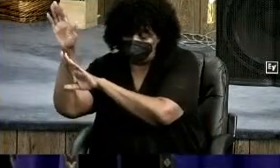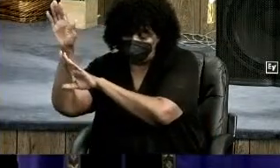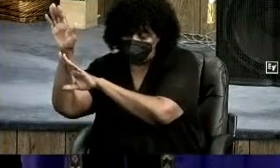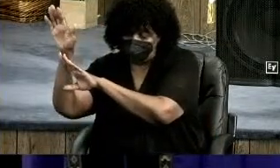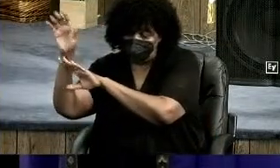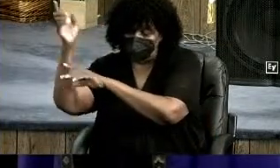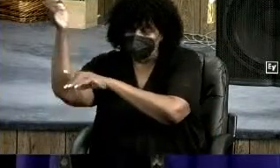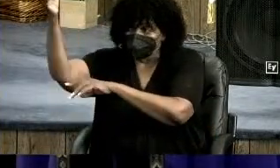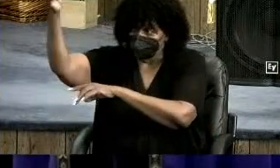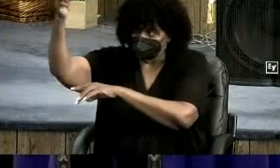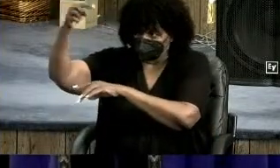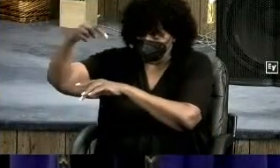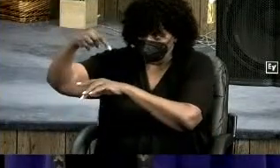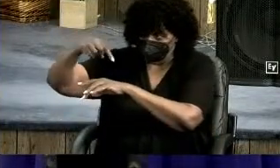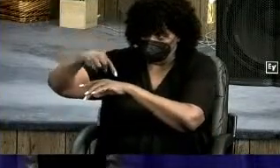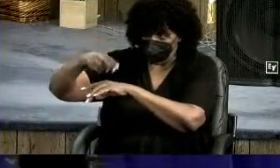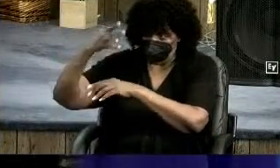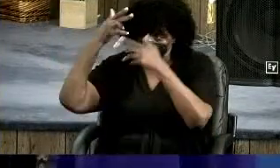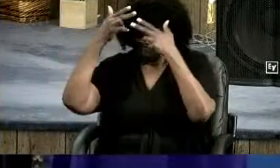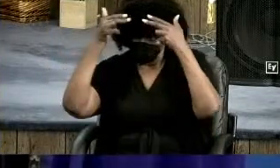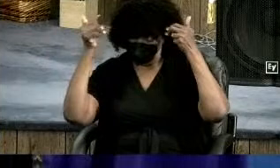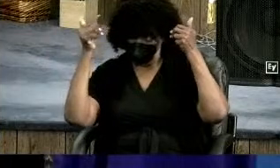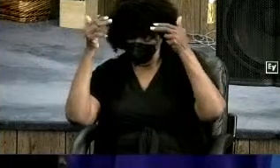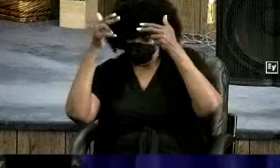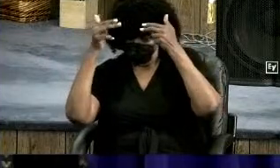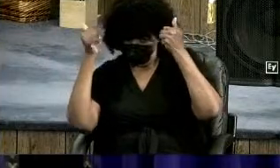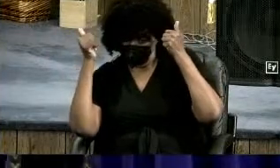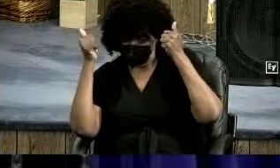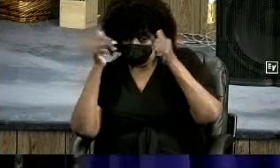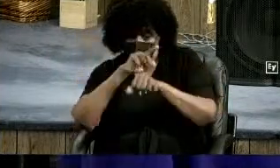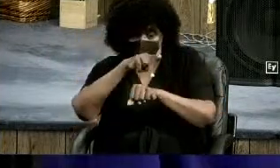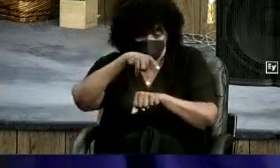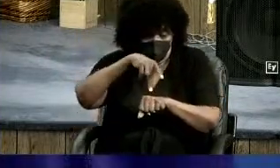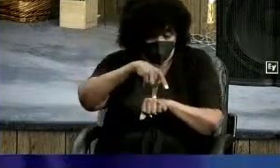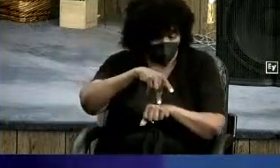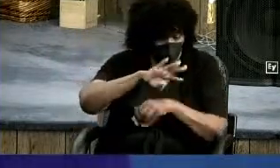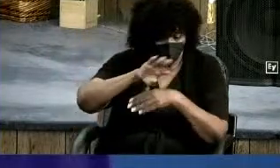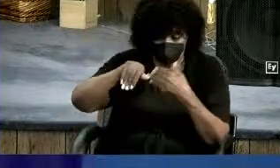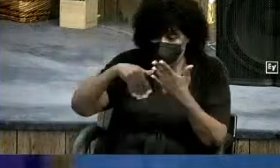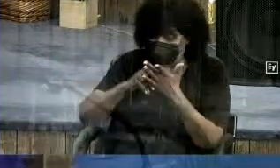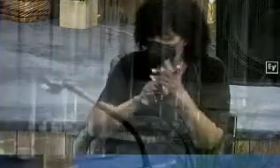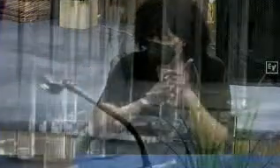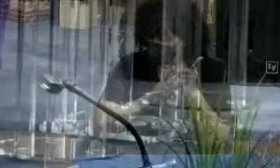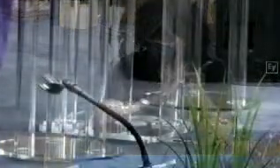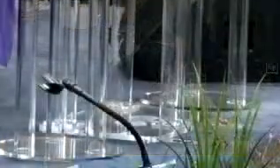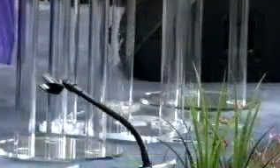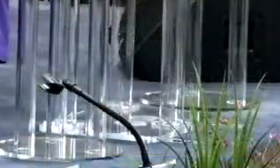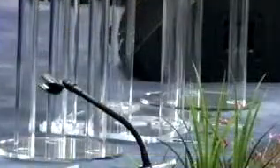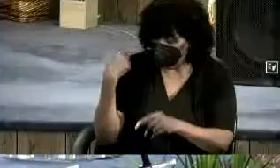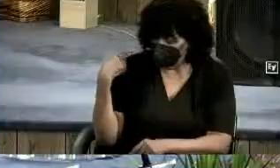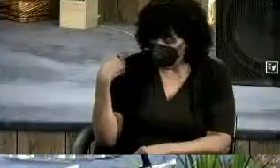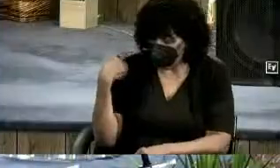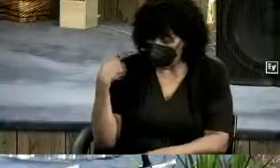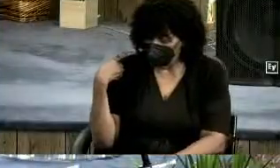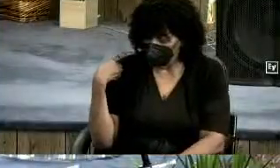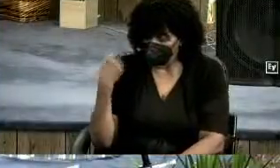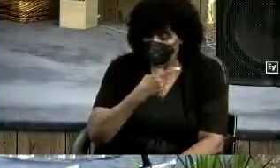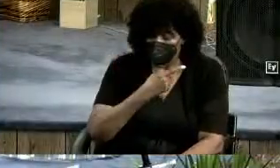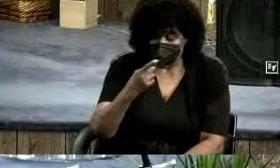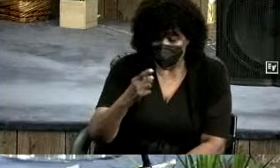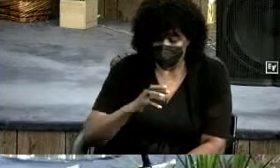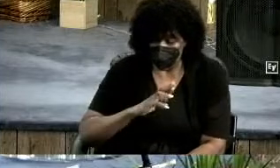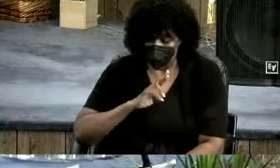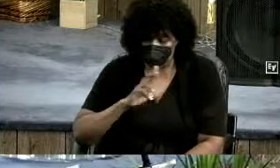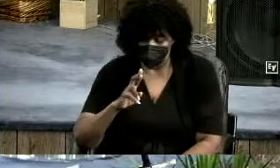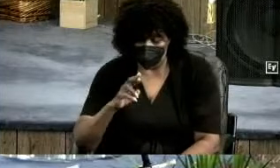Elijah came down with reinforcements and reminded him, I want to remind you who you are. Don't forget, though you wear a body